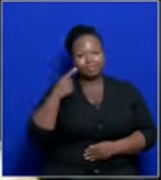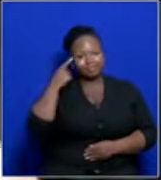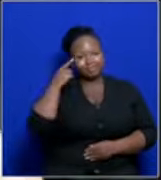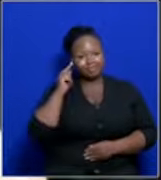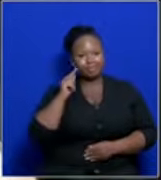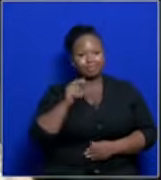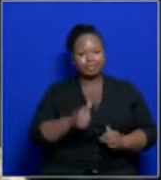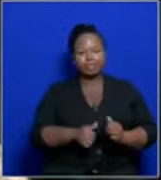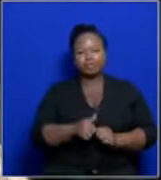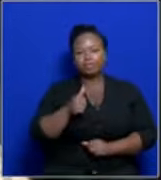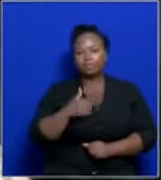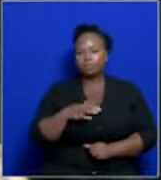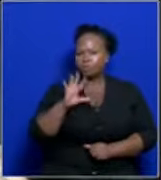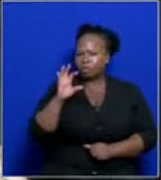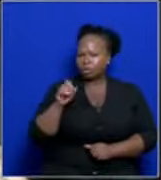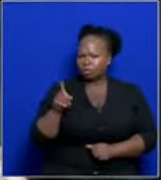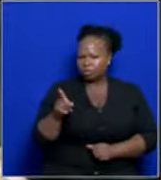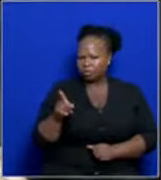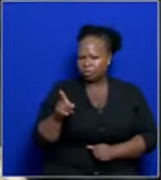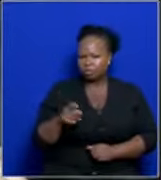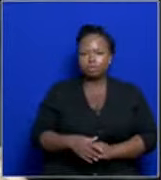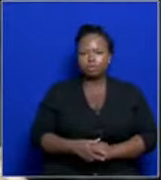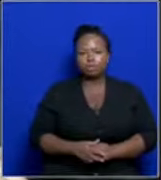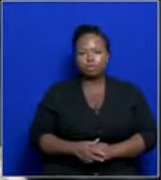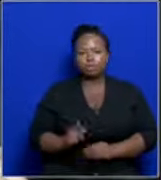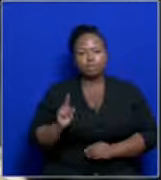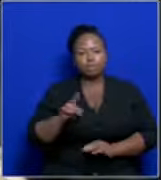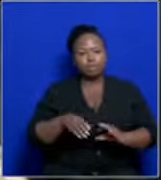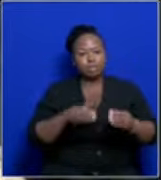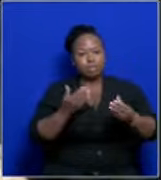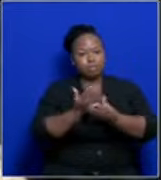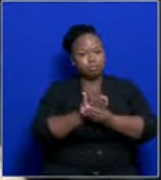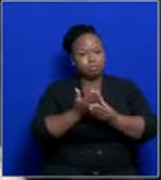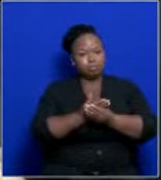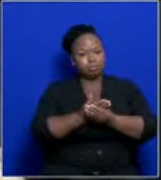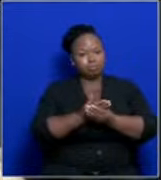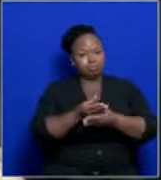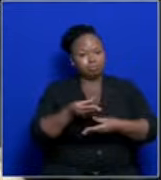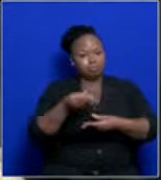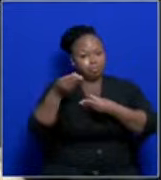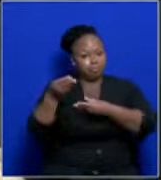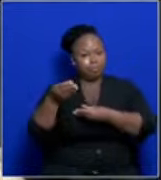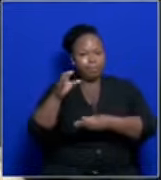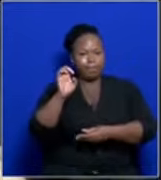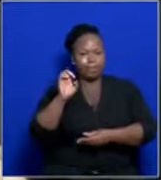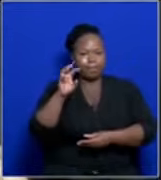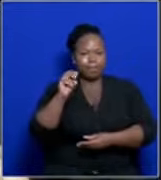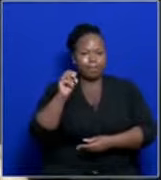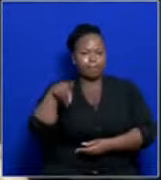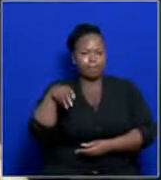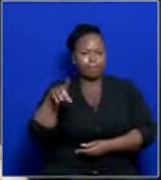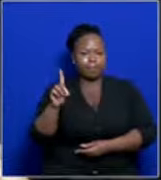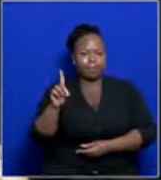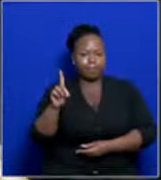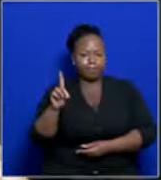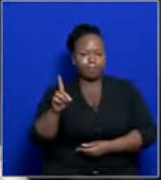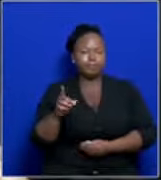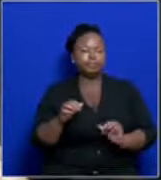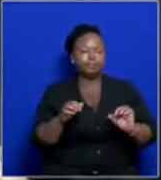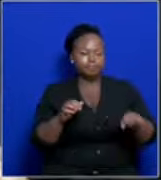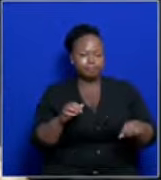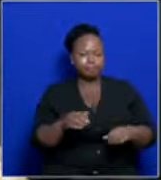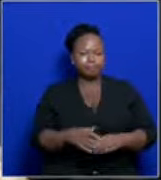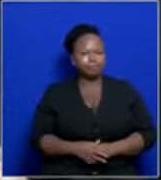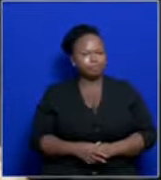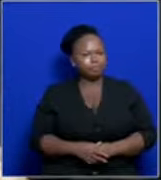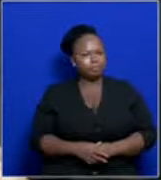this, that this docket was given to EMPD, the statements that are in this docket? Yes. Okay. And who in particular do you